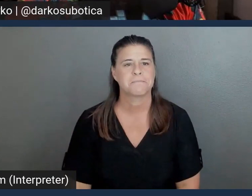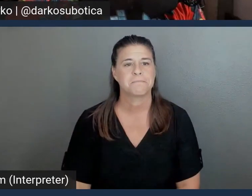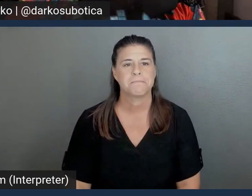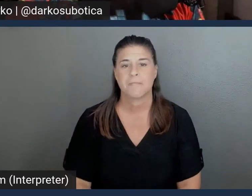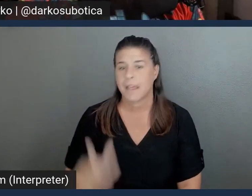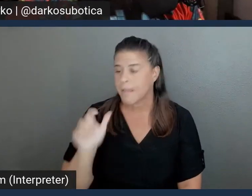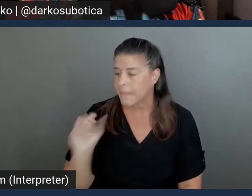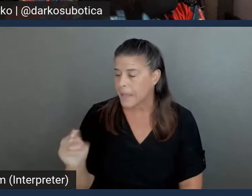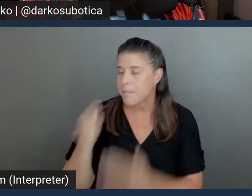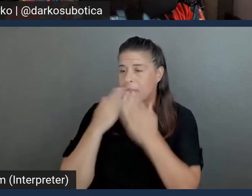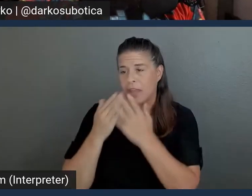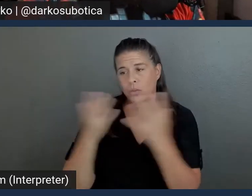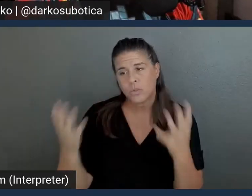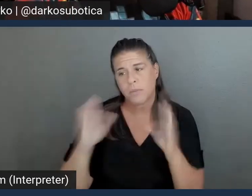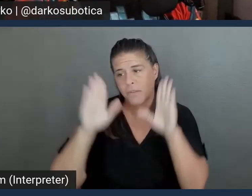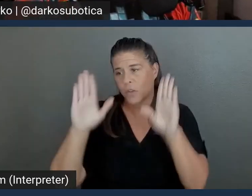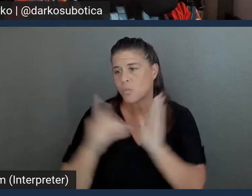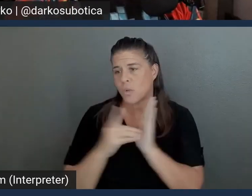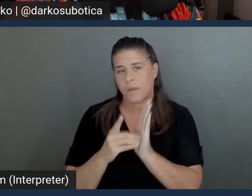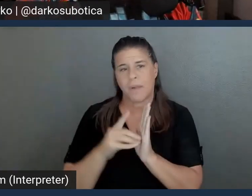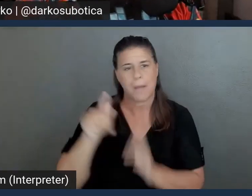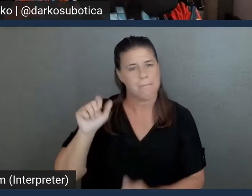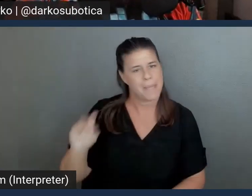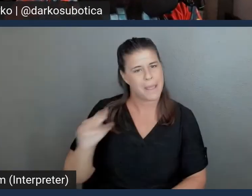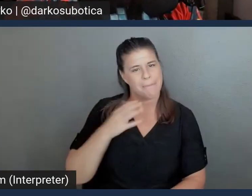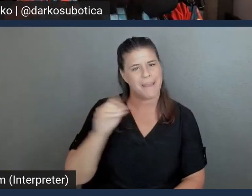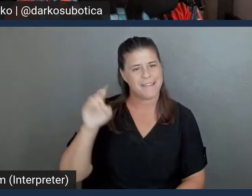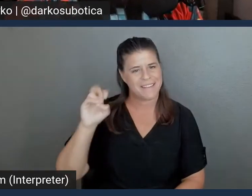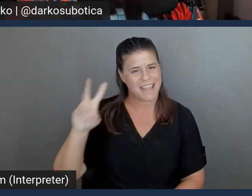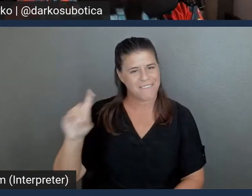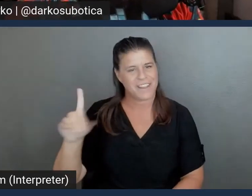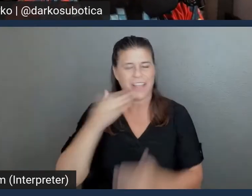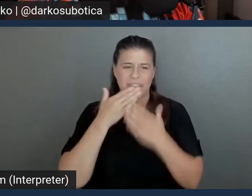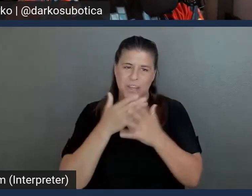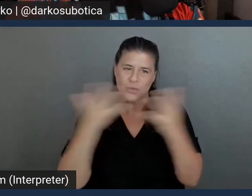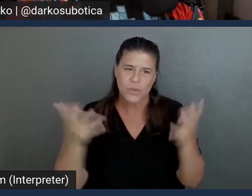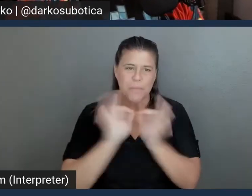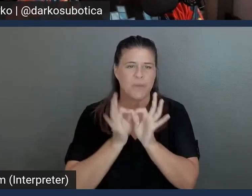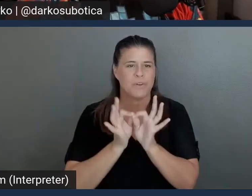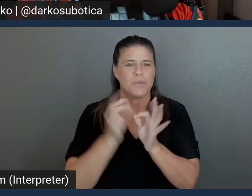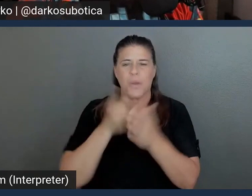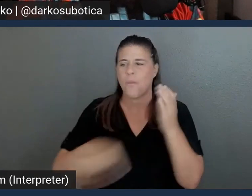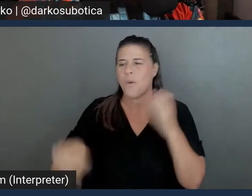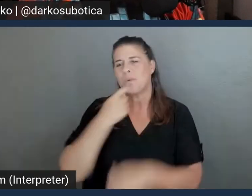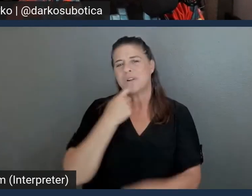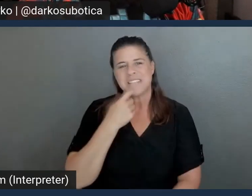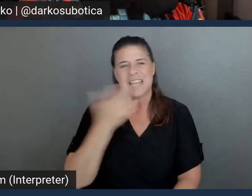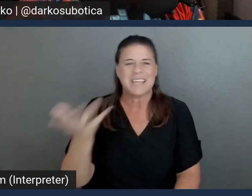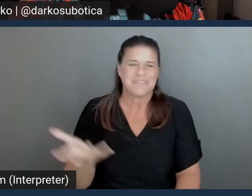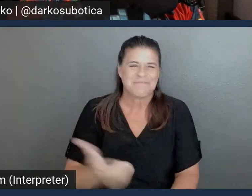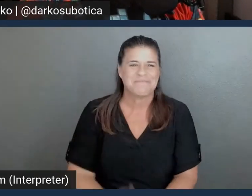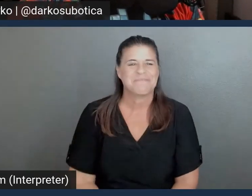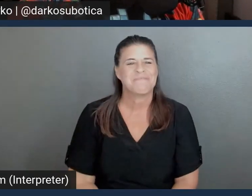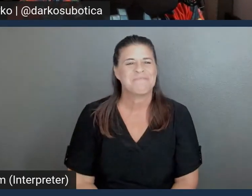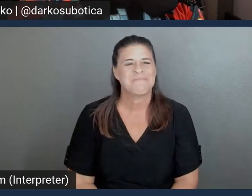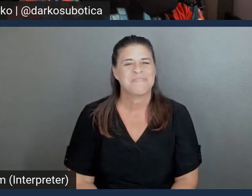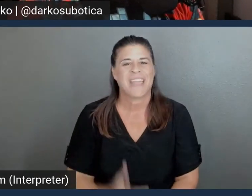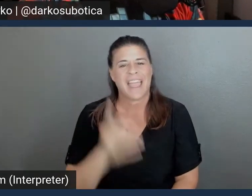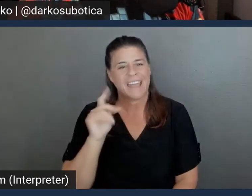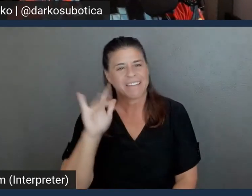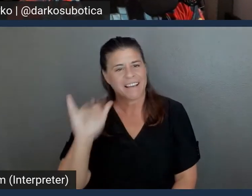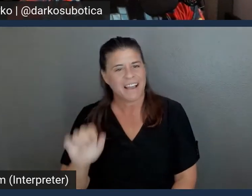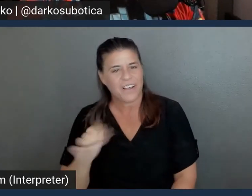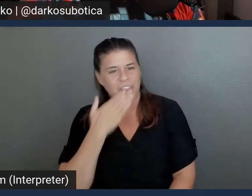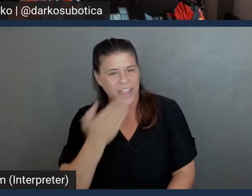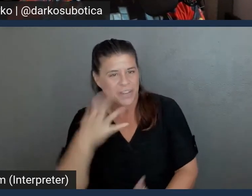Liam, thank you very much for this wonderful demo. Pam and David, thank you very much for interpreting what we're saying. And Kyle, thank you for being